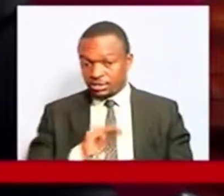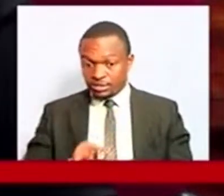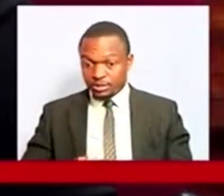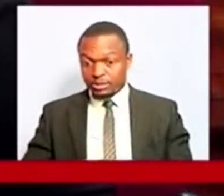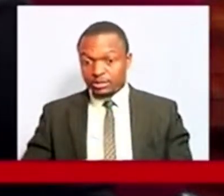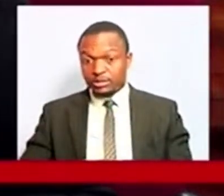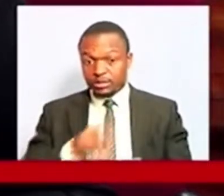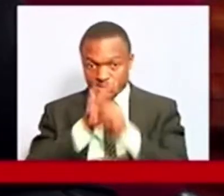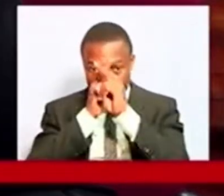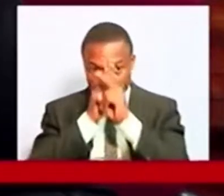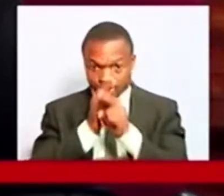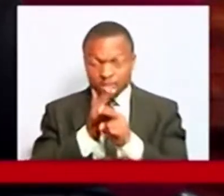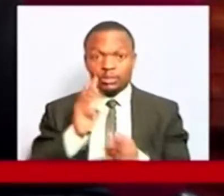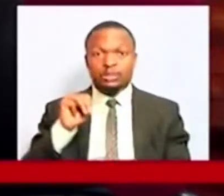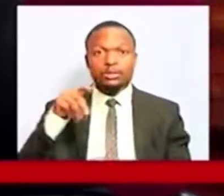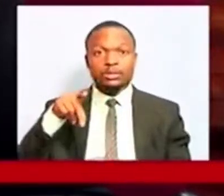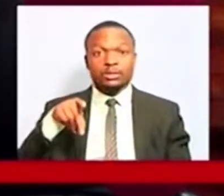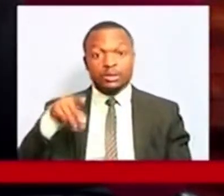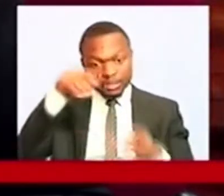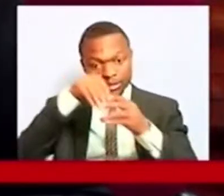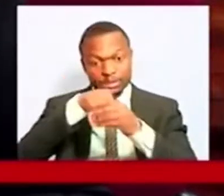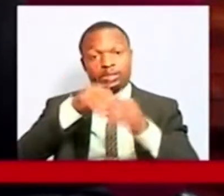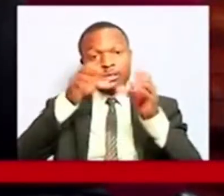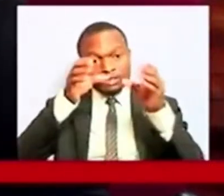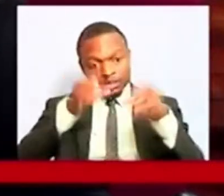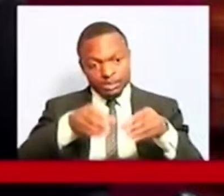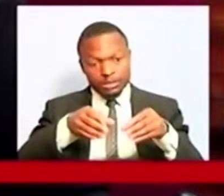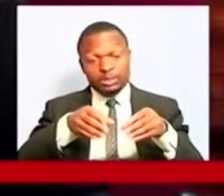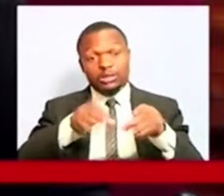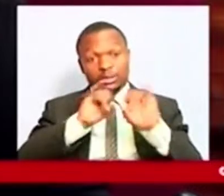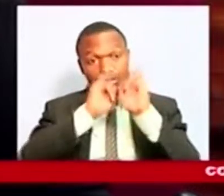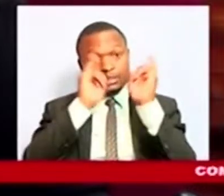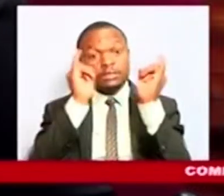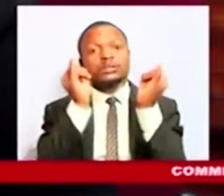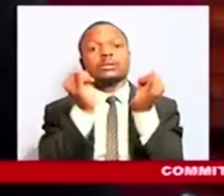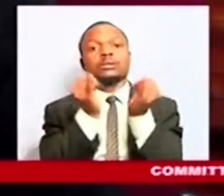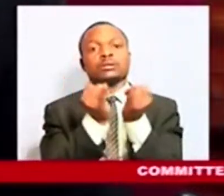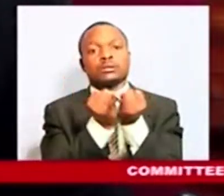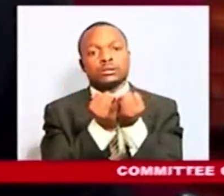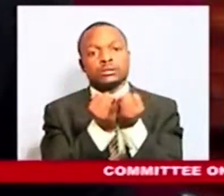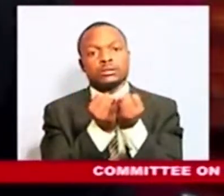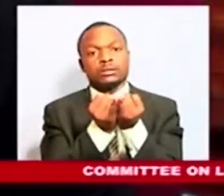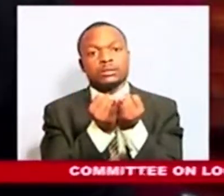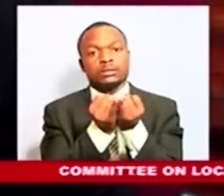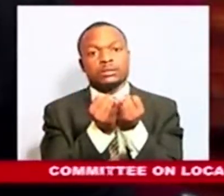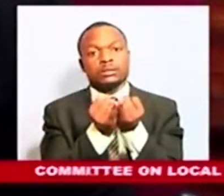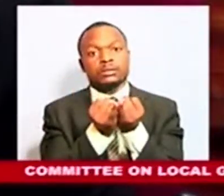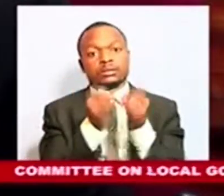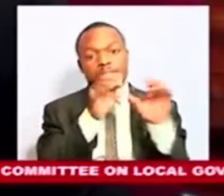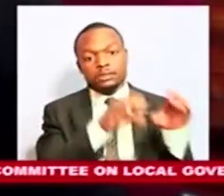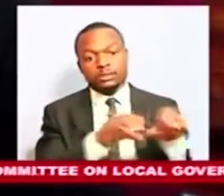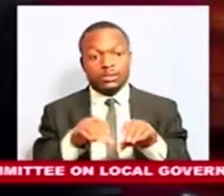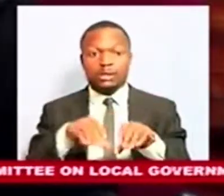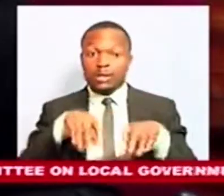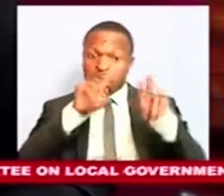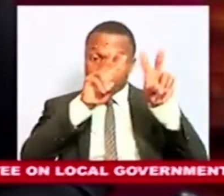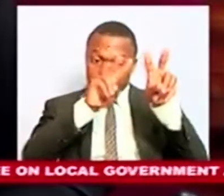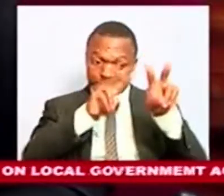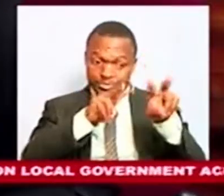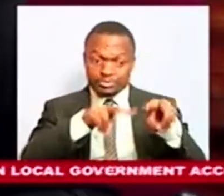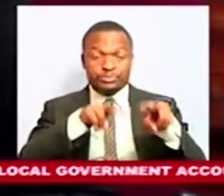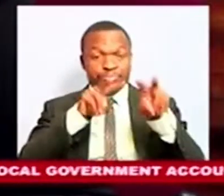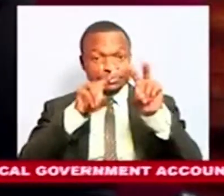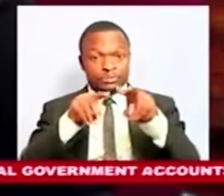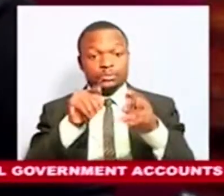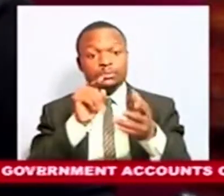Honorable MP in that committee. So the institutions that were being verified in this case